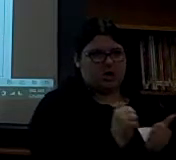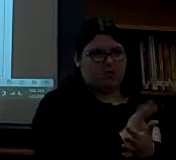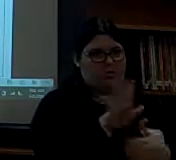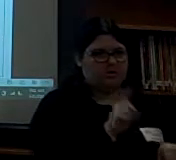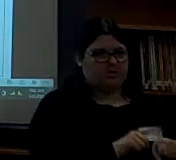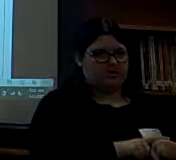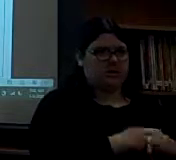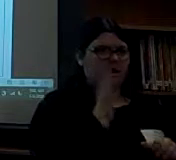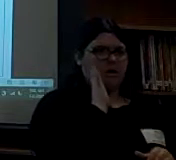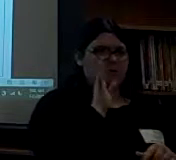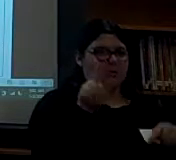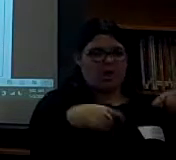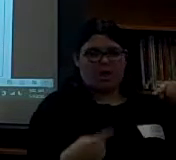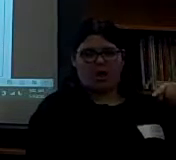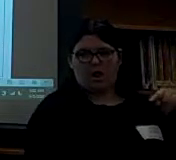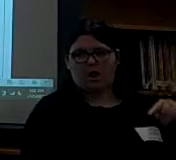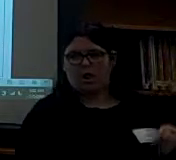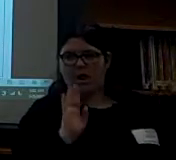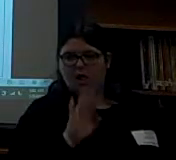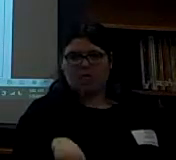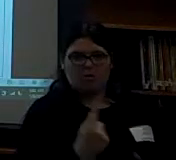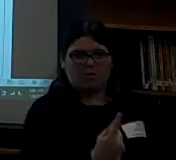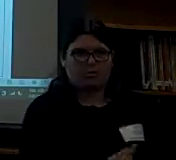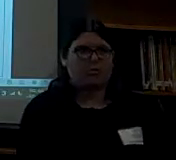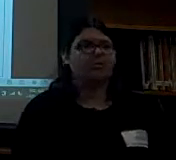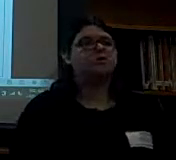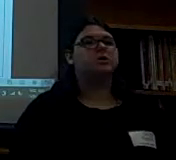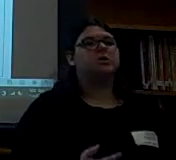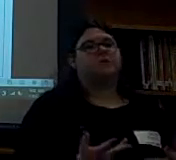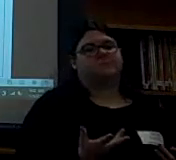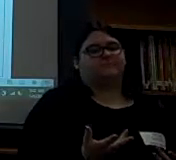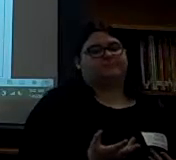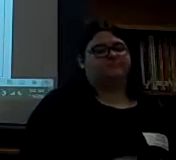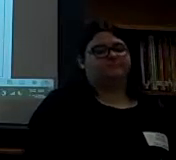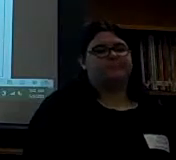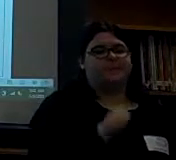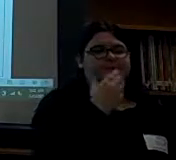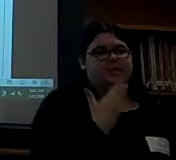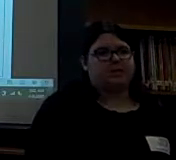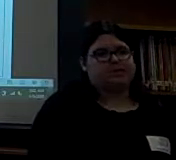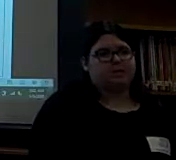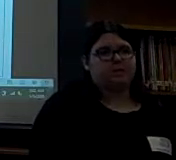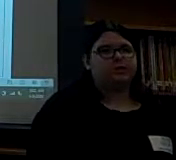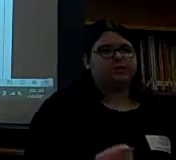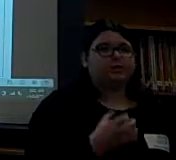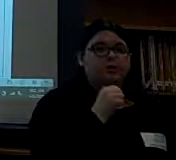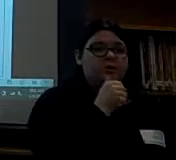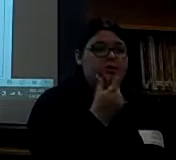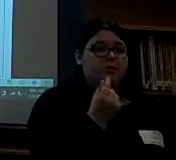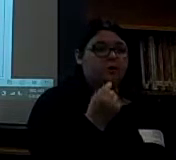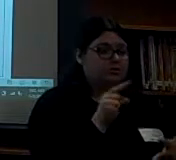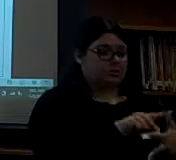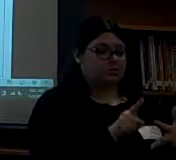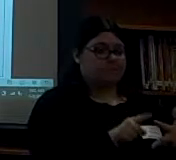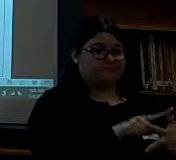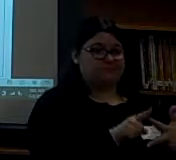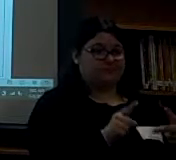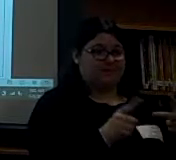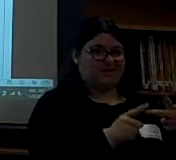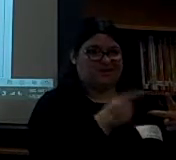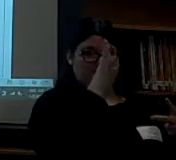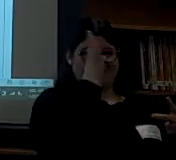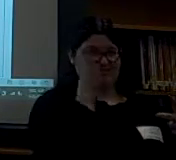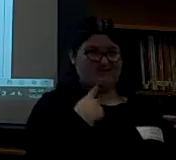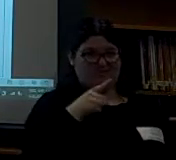will just spiral. You know this, because this happens in your homes probably. They will spiral into a power struggle. If you do not do those first two steps, this will never